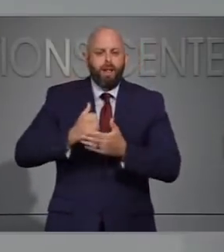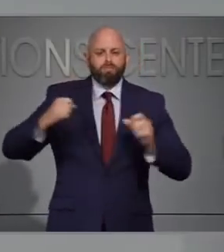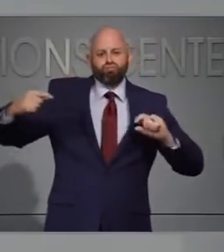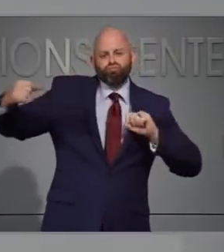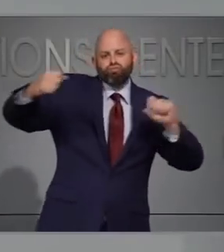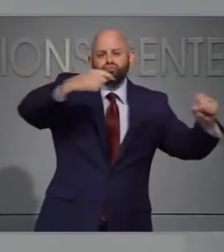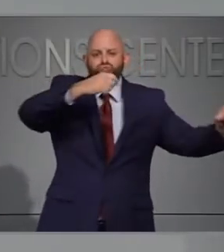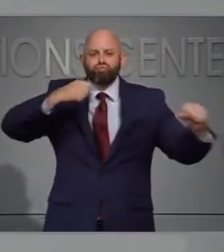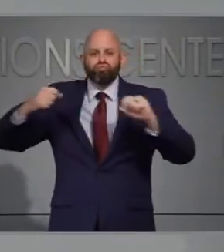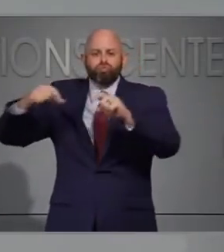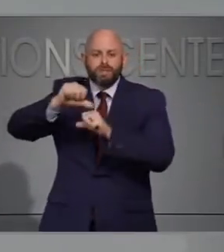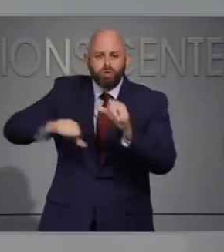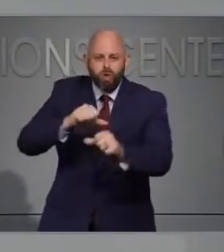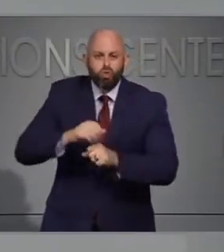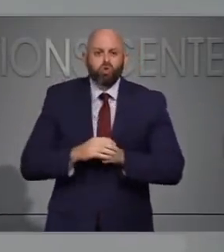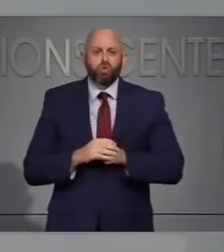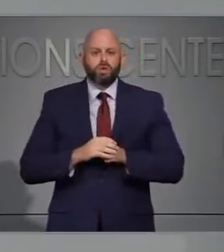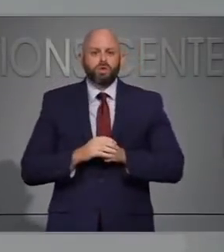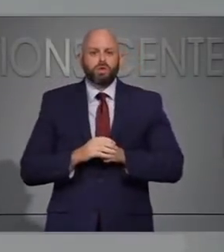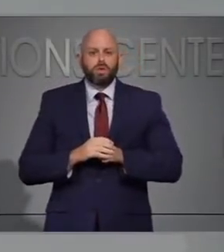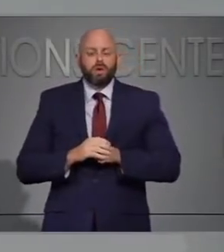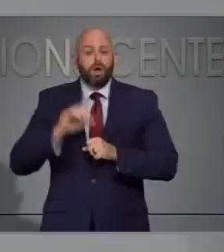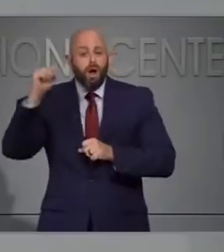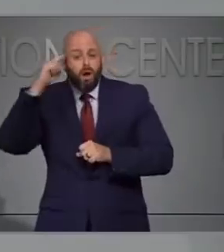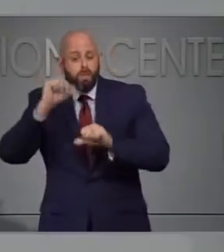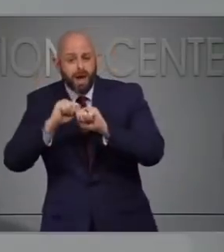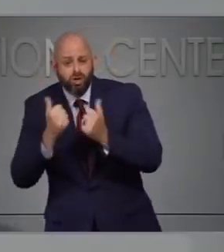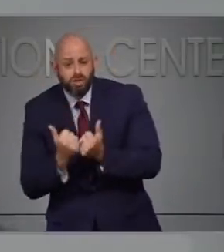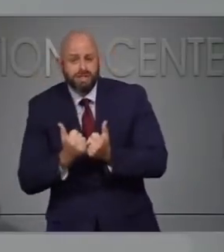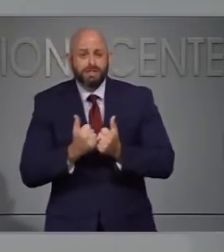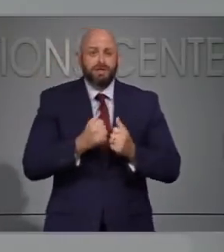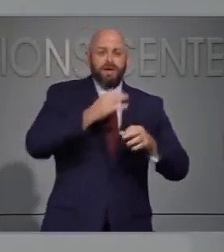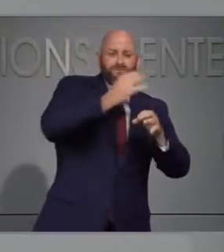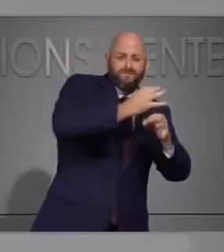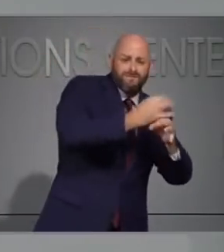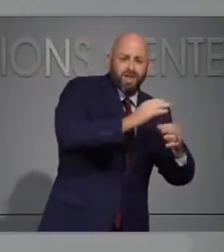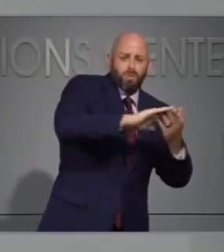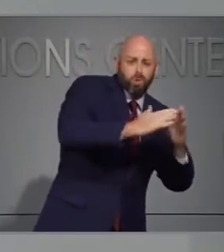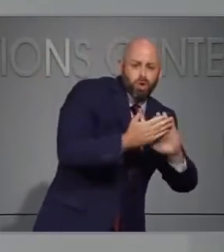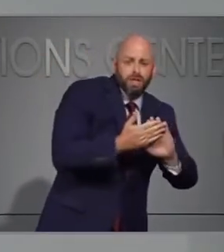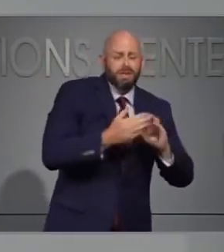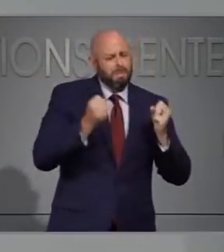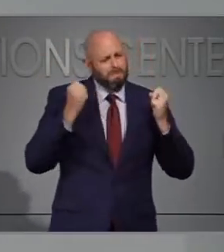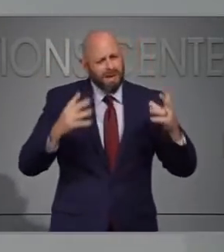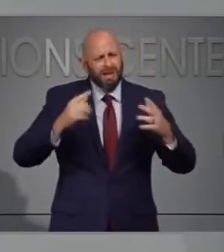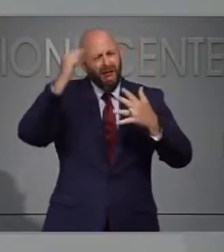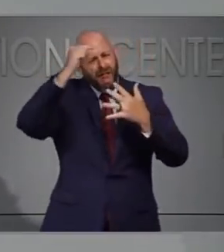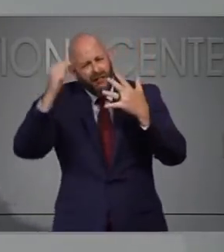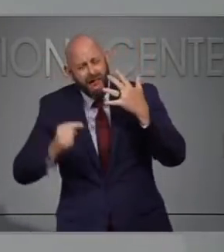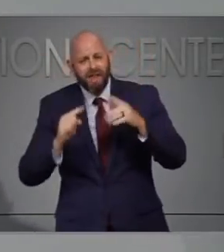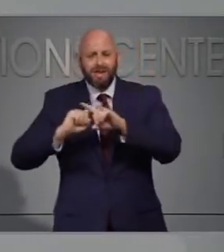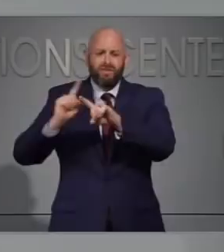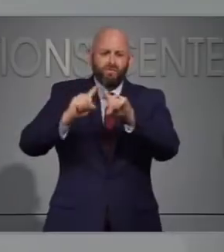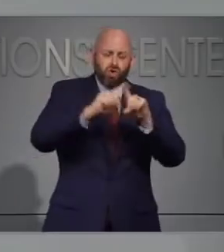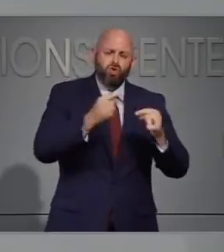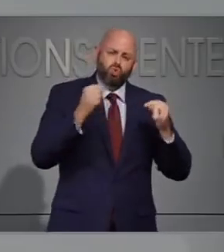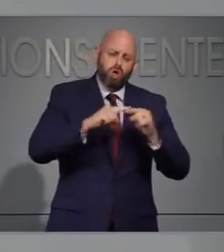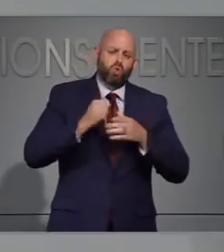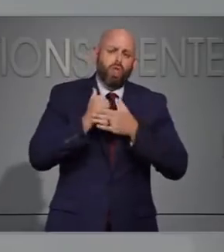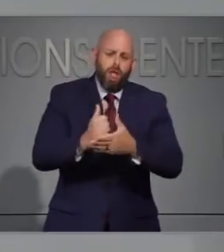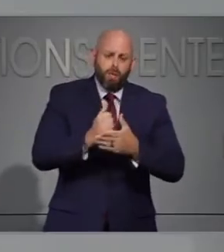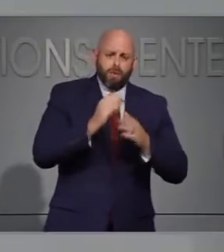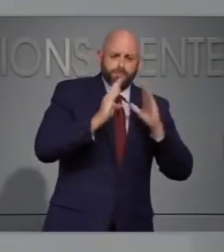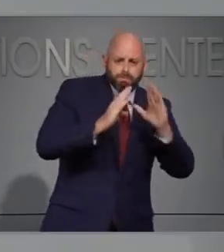entities, faith-based organizations, and so much more across North Carolina that work day in and day out to provide direct care